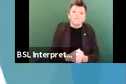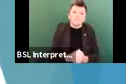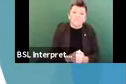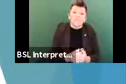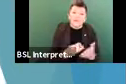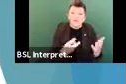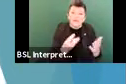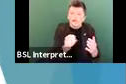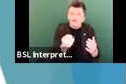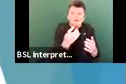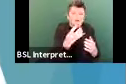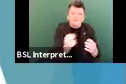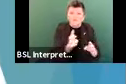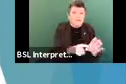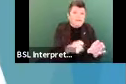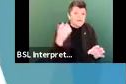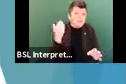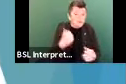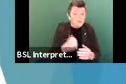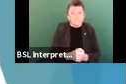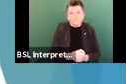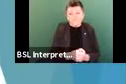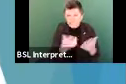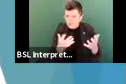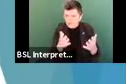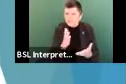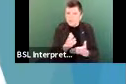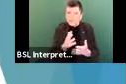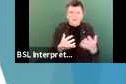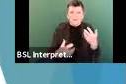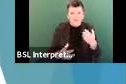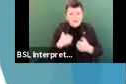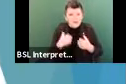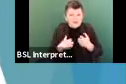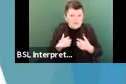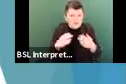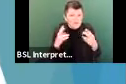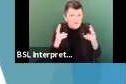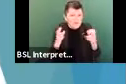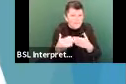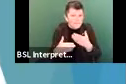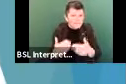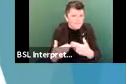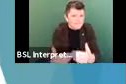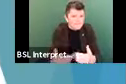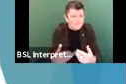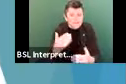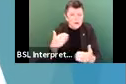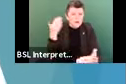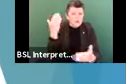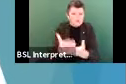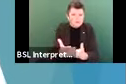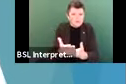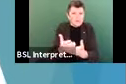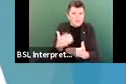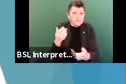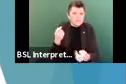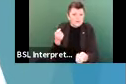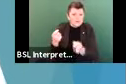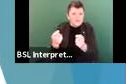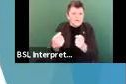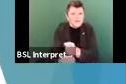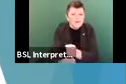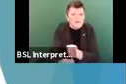30, 40 years ago. And the very interesting thing is a long-term historical transformation. That is,